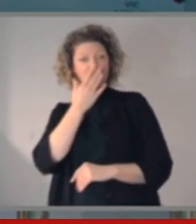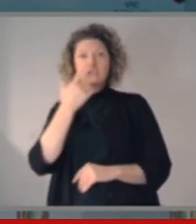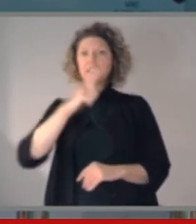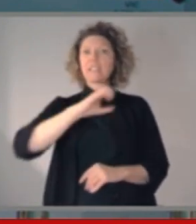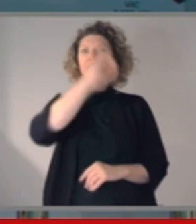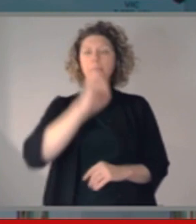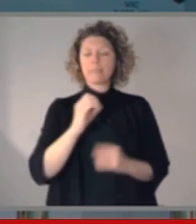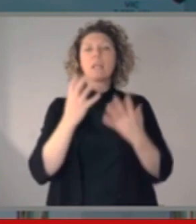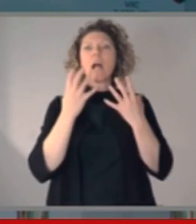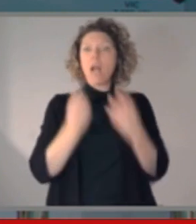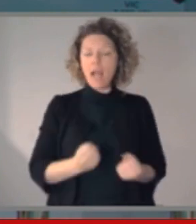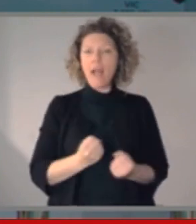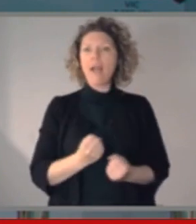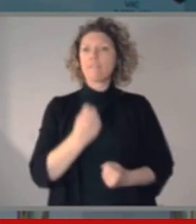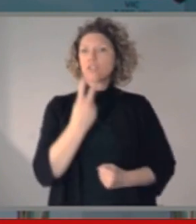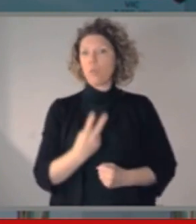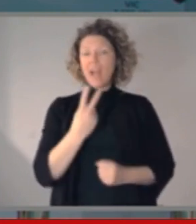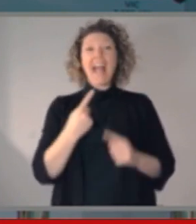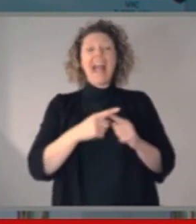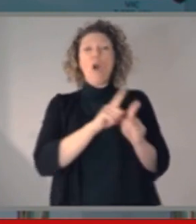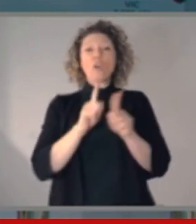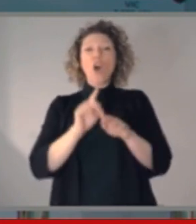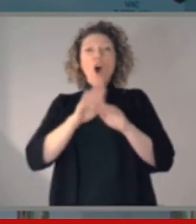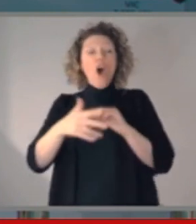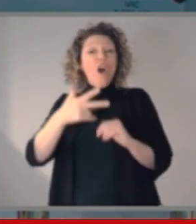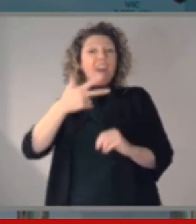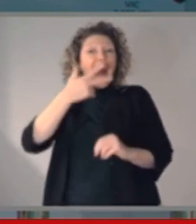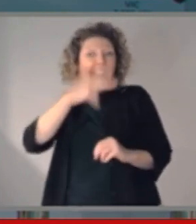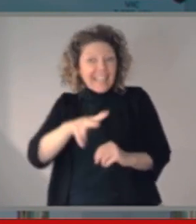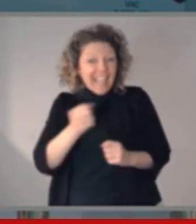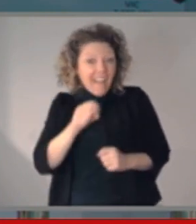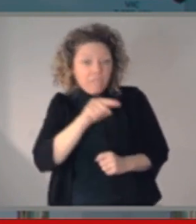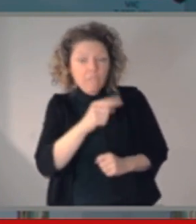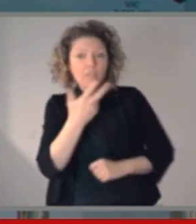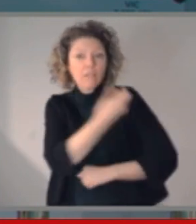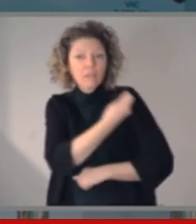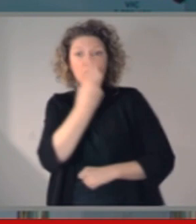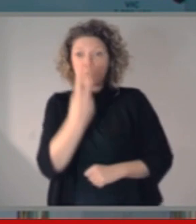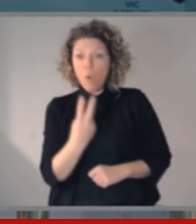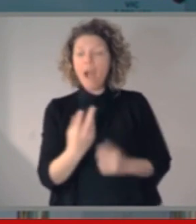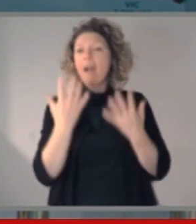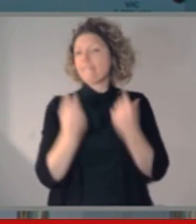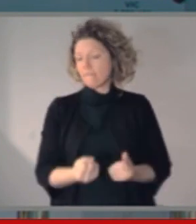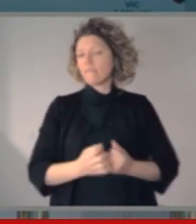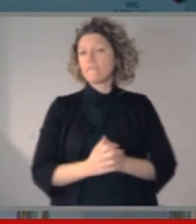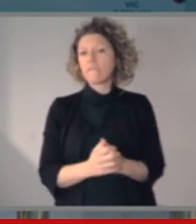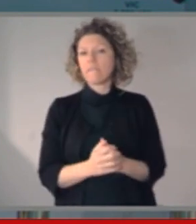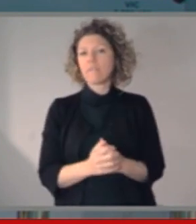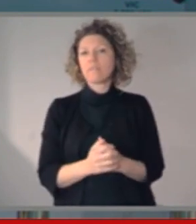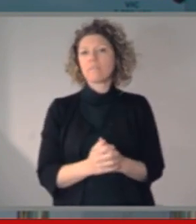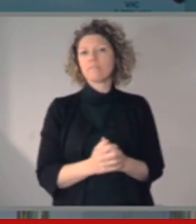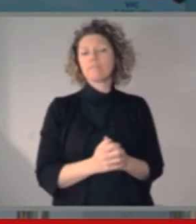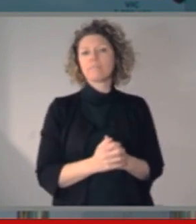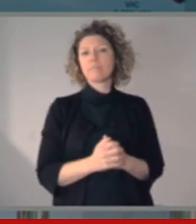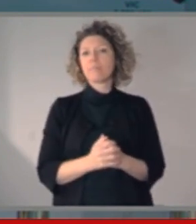80% now for people aged over 70. On double-dose vaccinations, more than half of those aged over 70 in